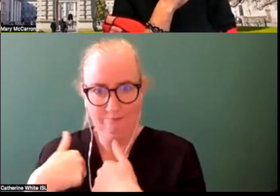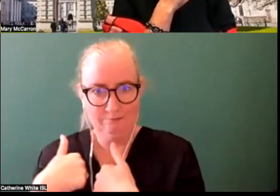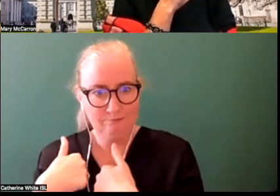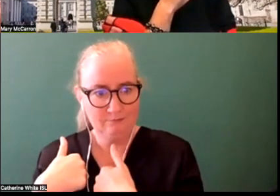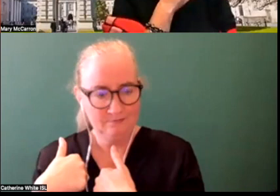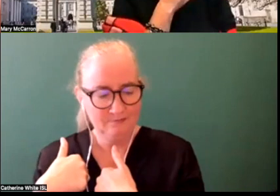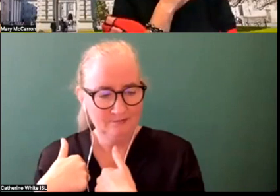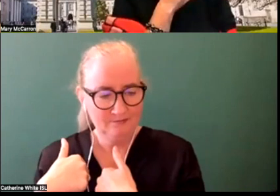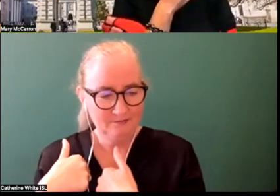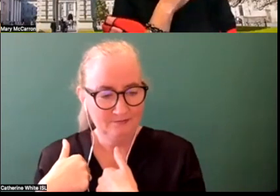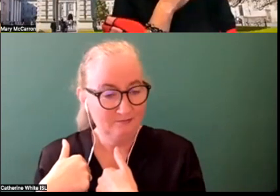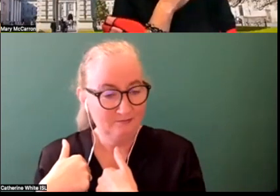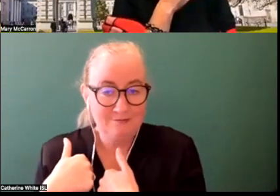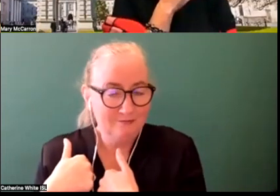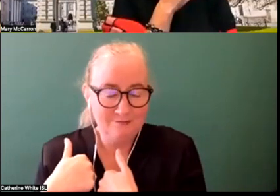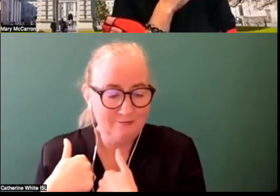And